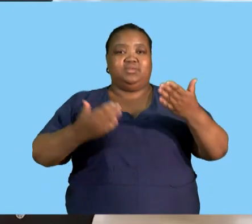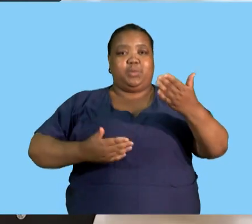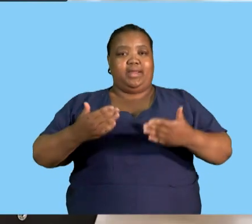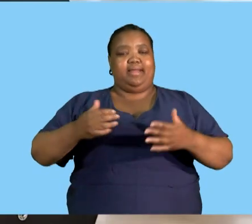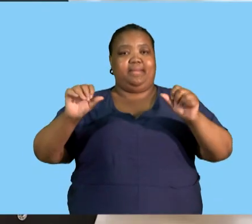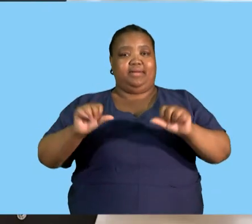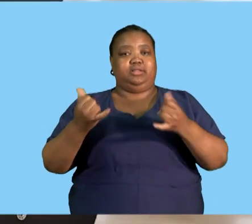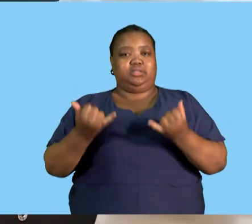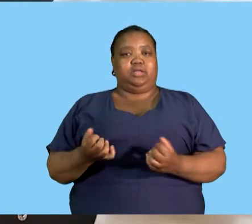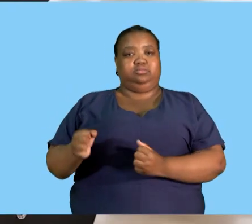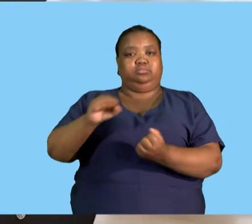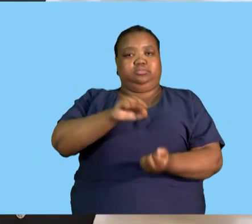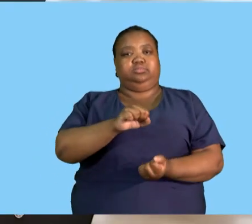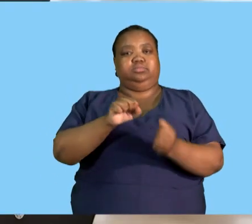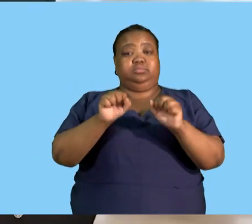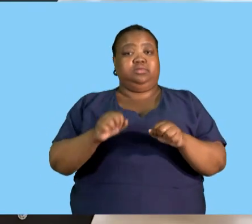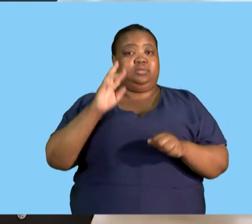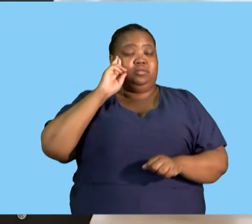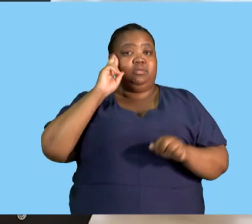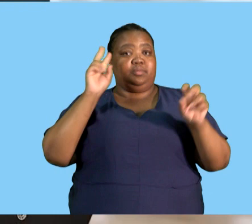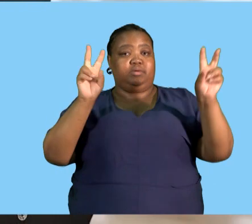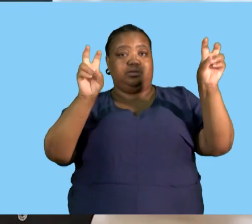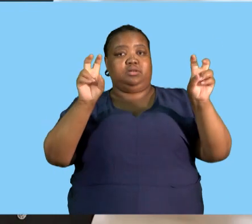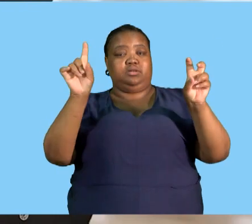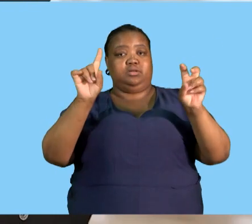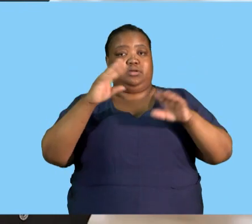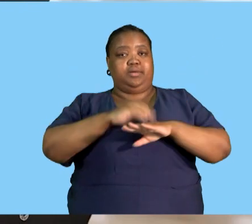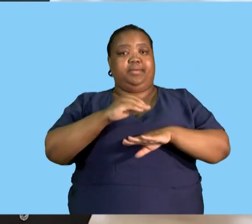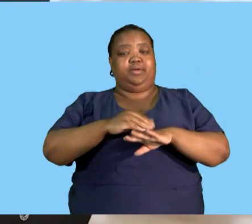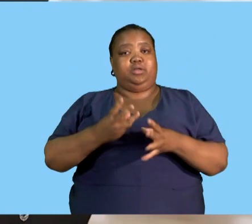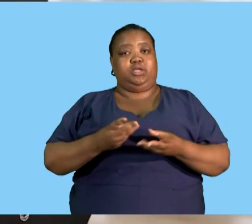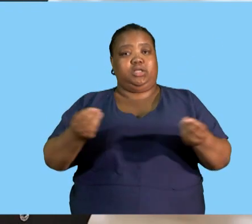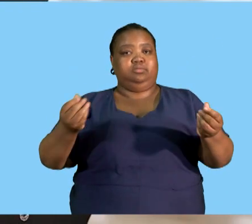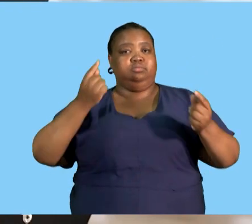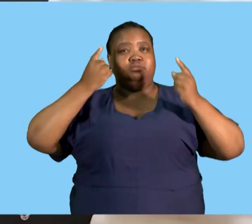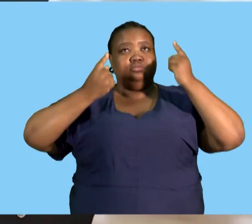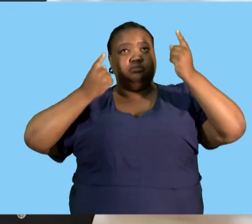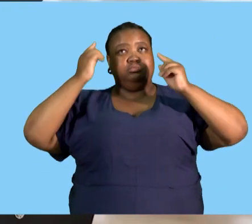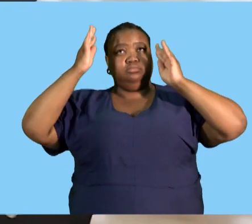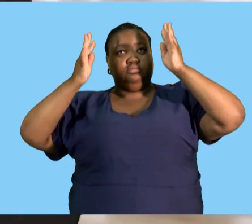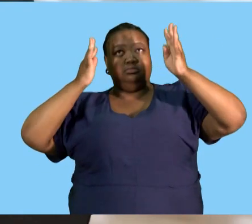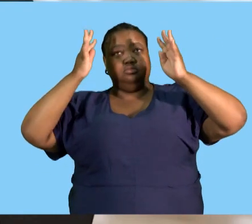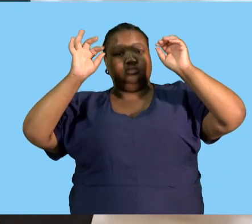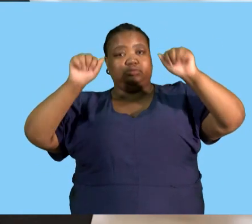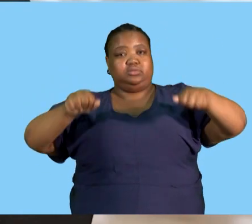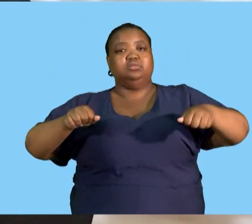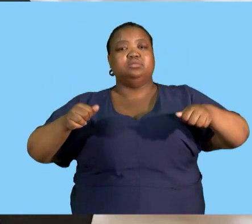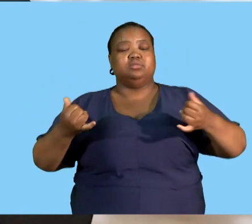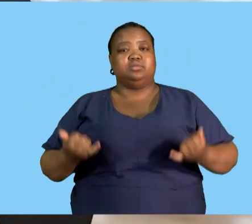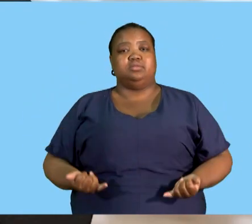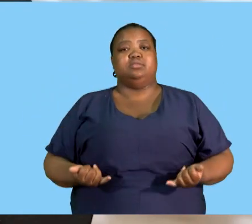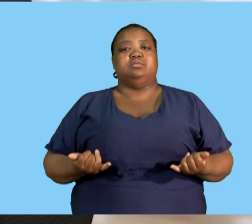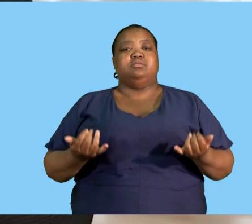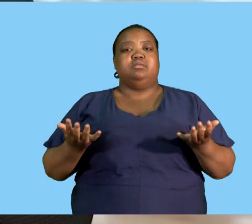Welcome back from an ad break. So now we're just going to be wrapping up. Remember, our topic was problem solving and